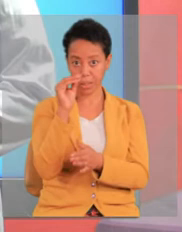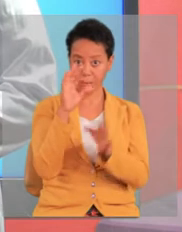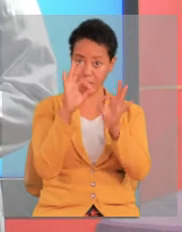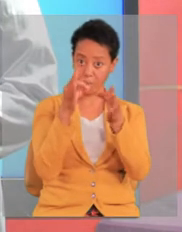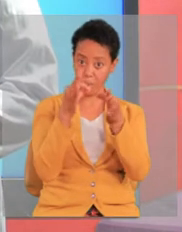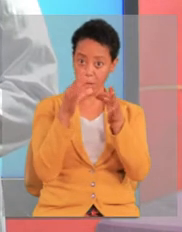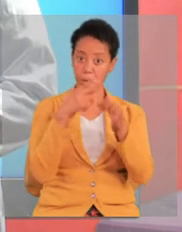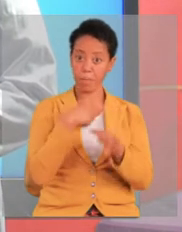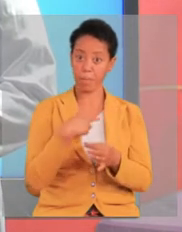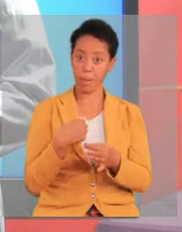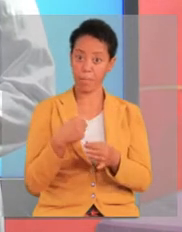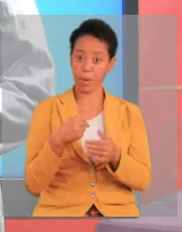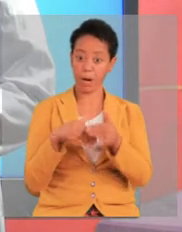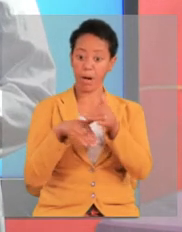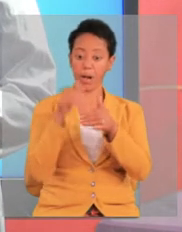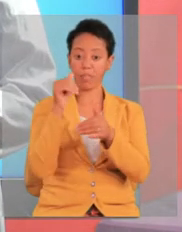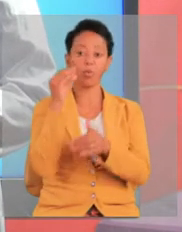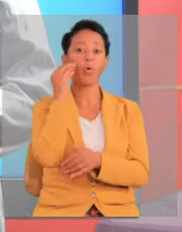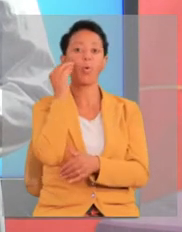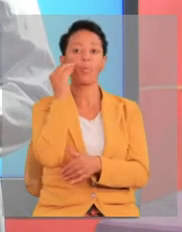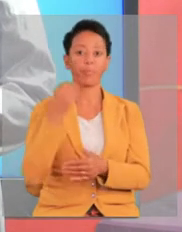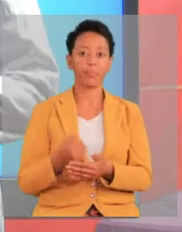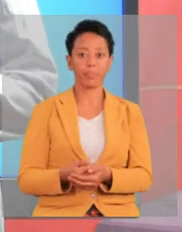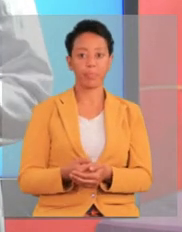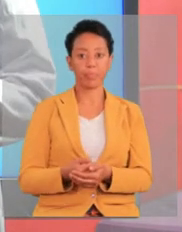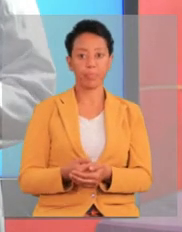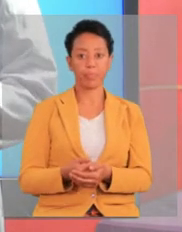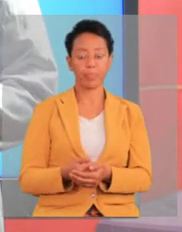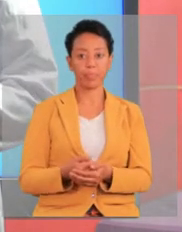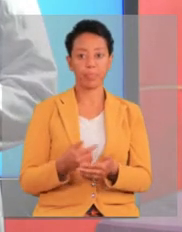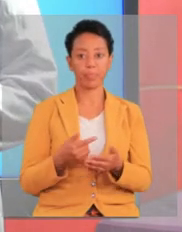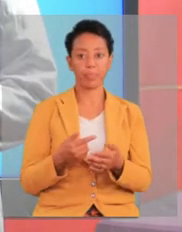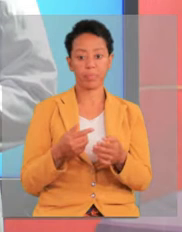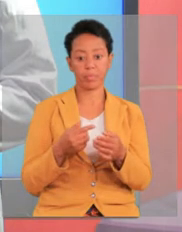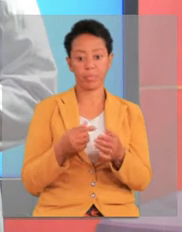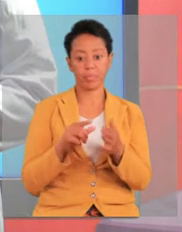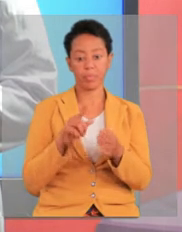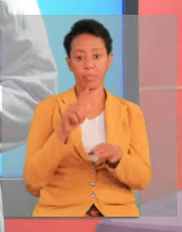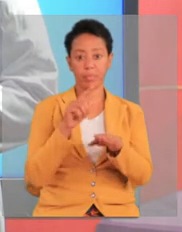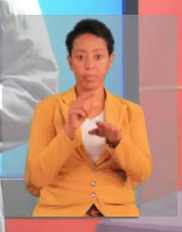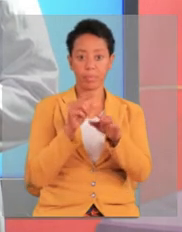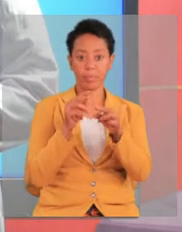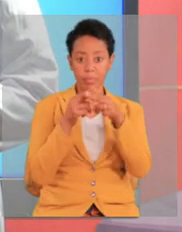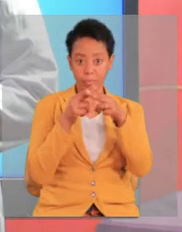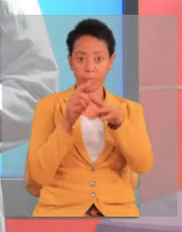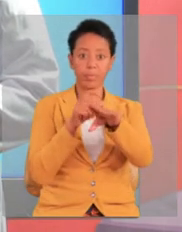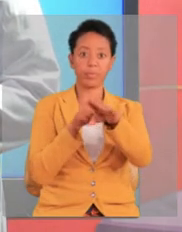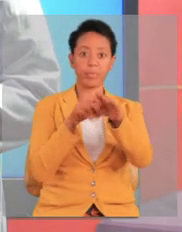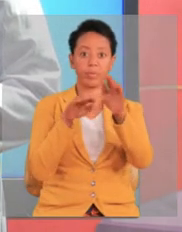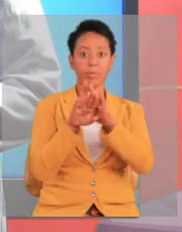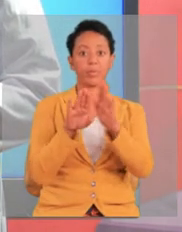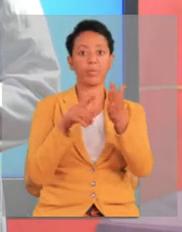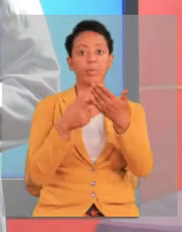member has already left his home. There is a short period of time. In such a